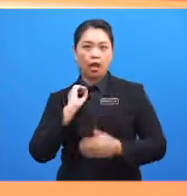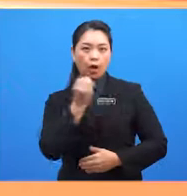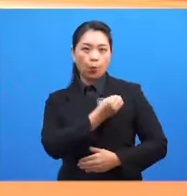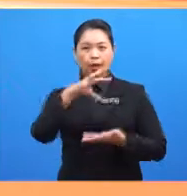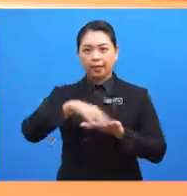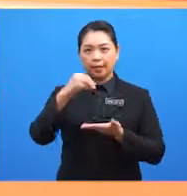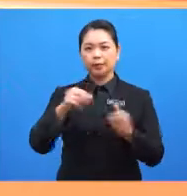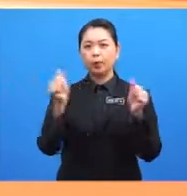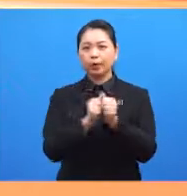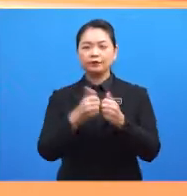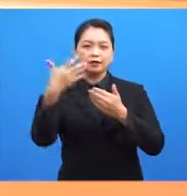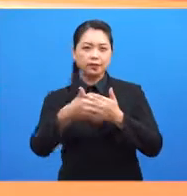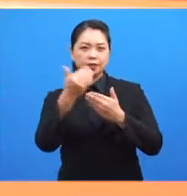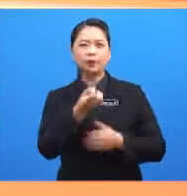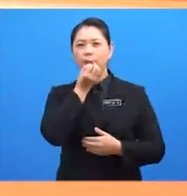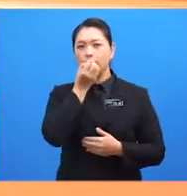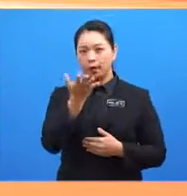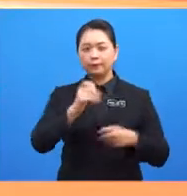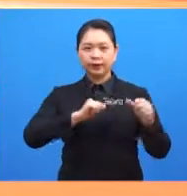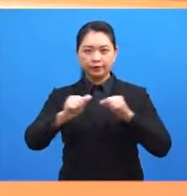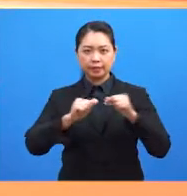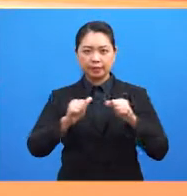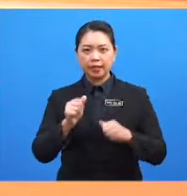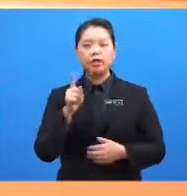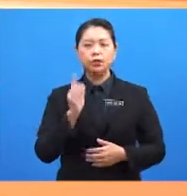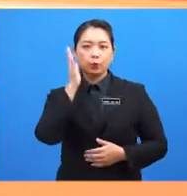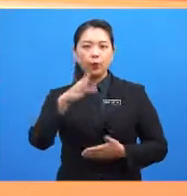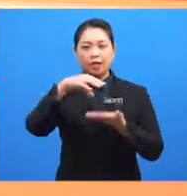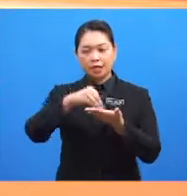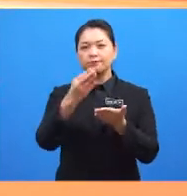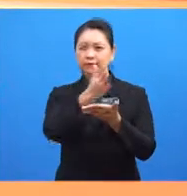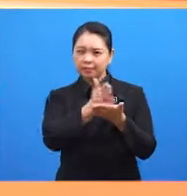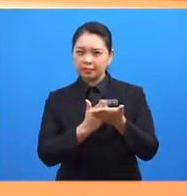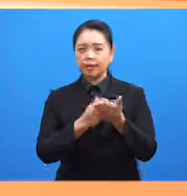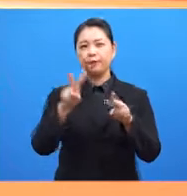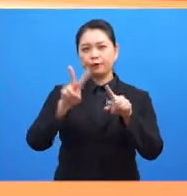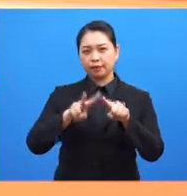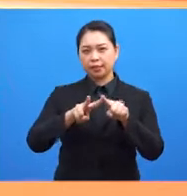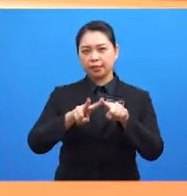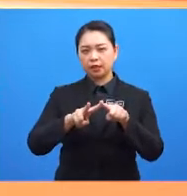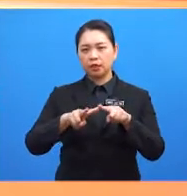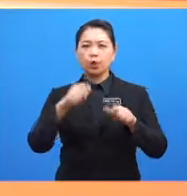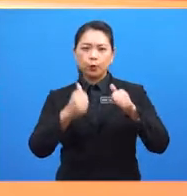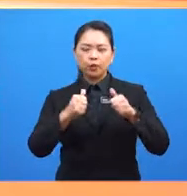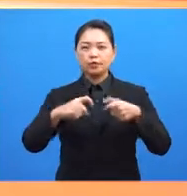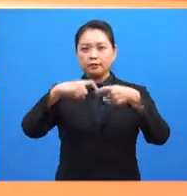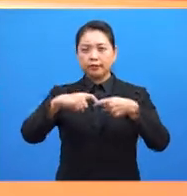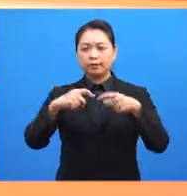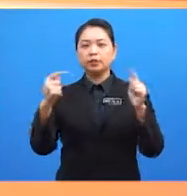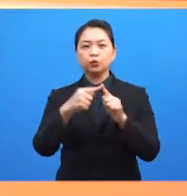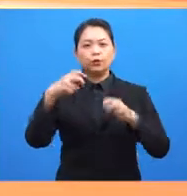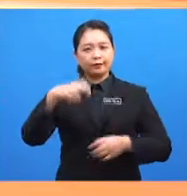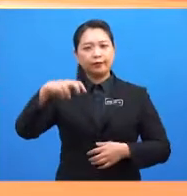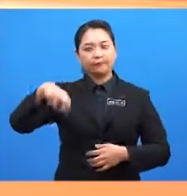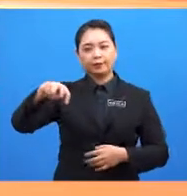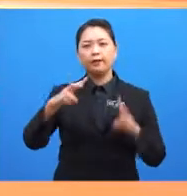a simple warm-up activity. You will learn some vocabulary which are related to traveling. They are